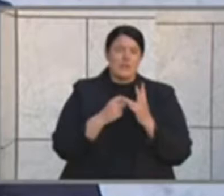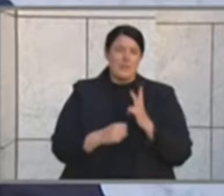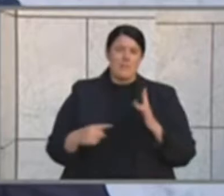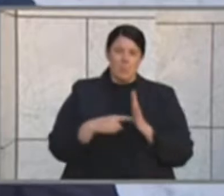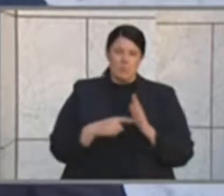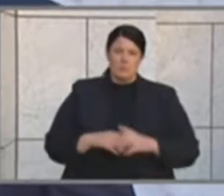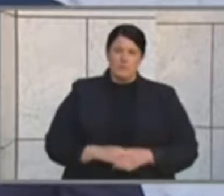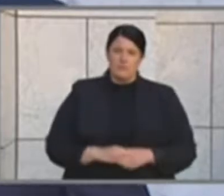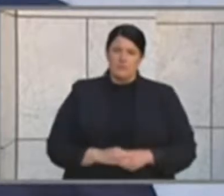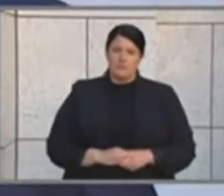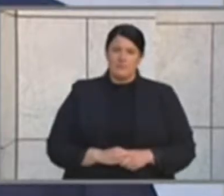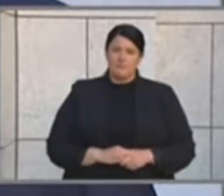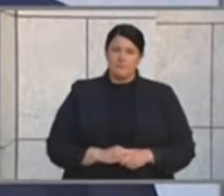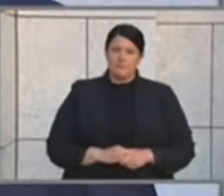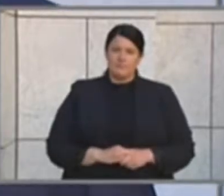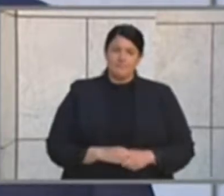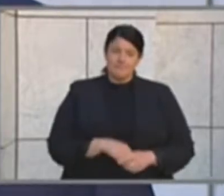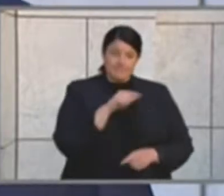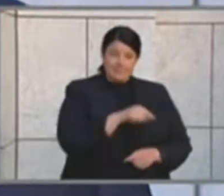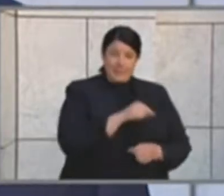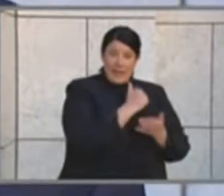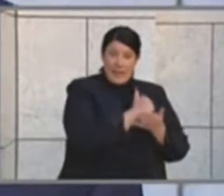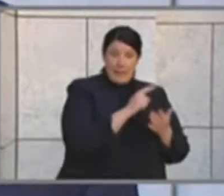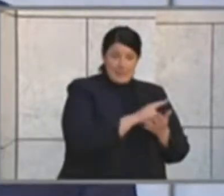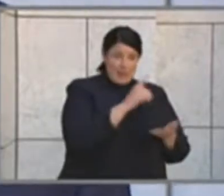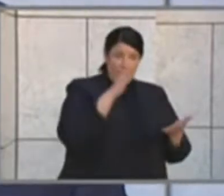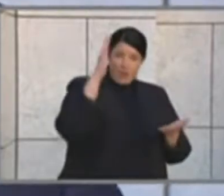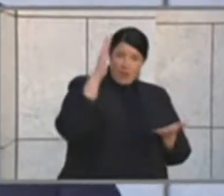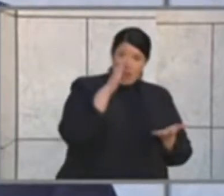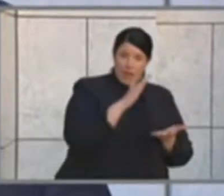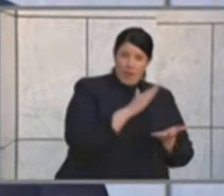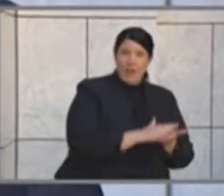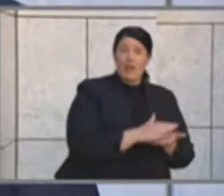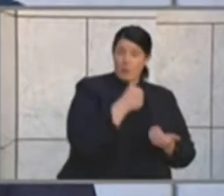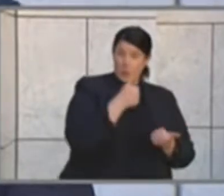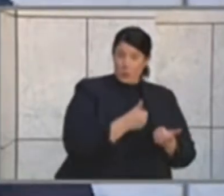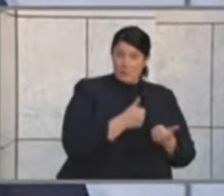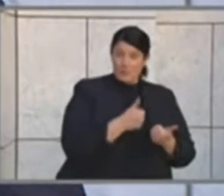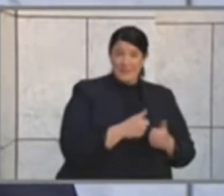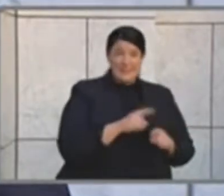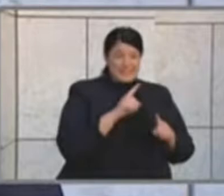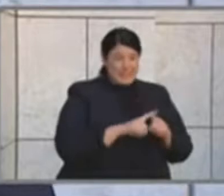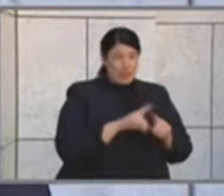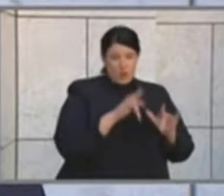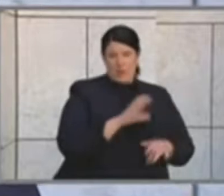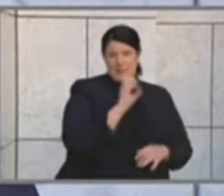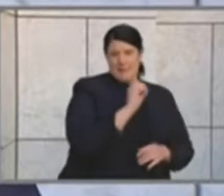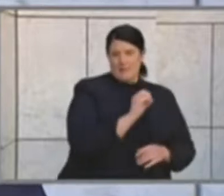On the virus, of course, we've made great progress. We're winning, but we have not won.